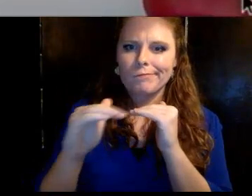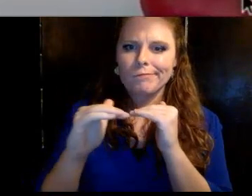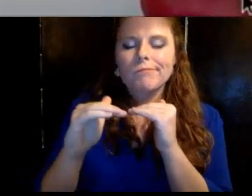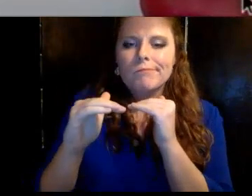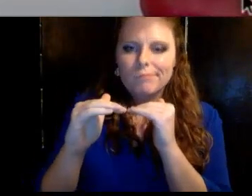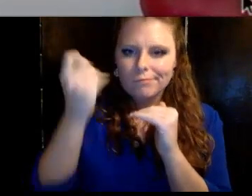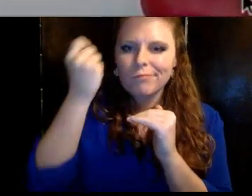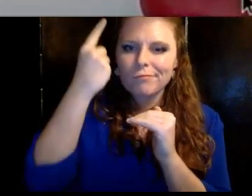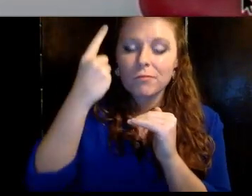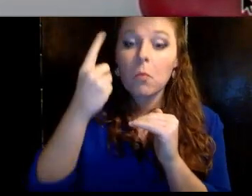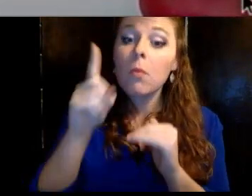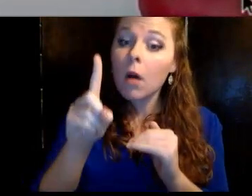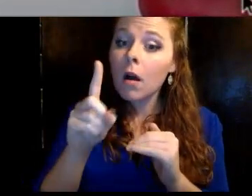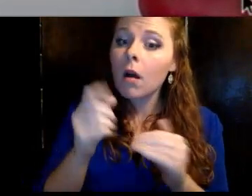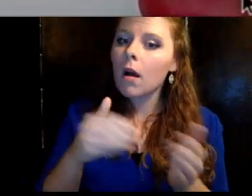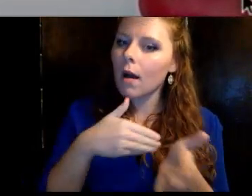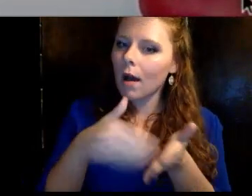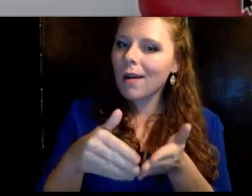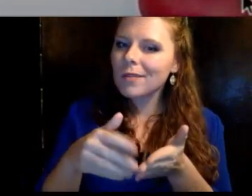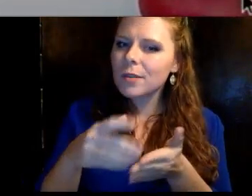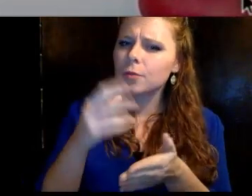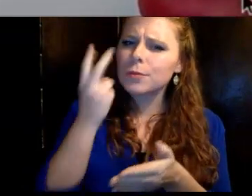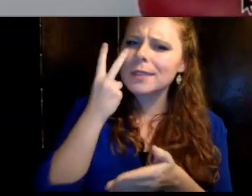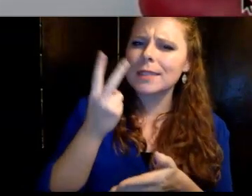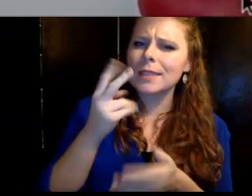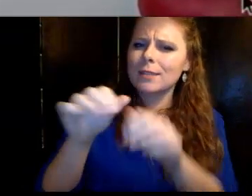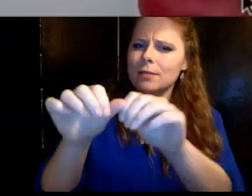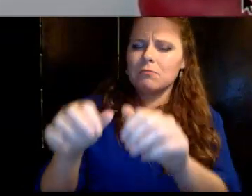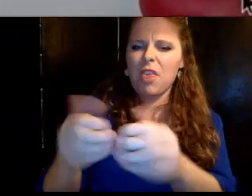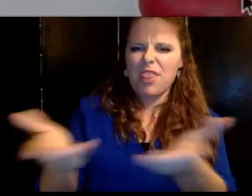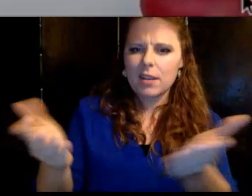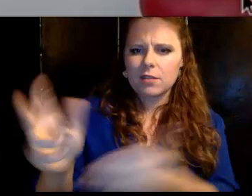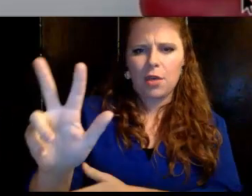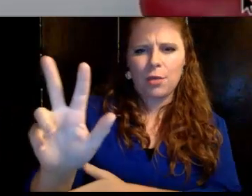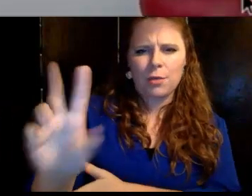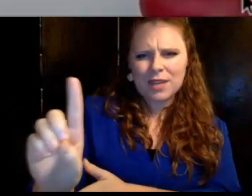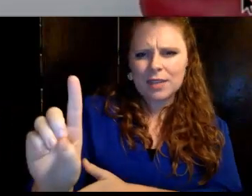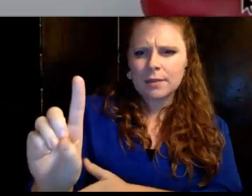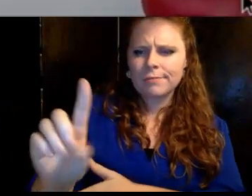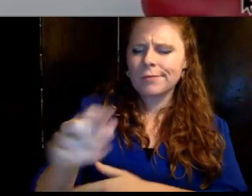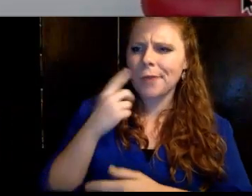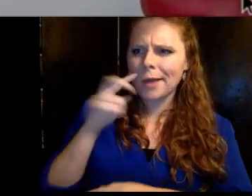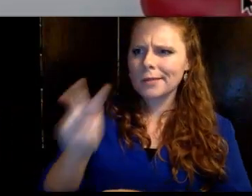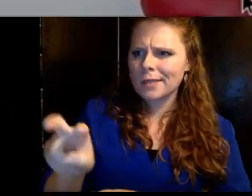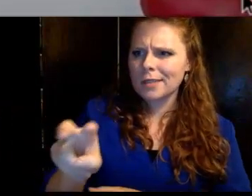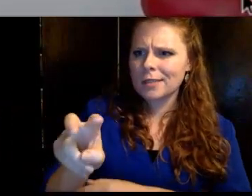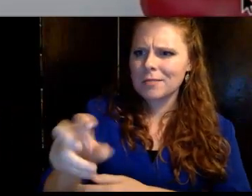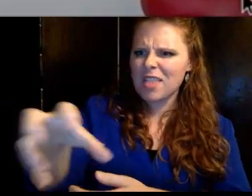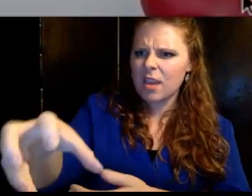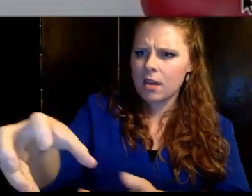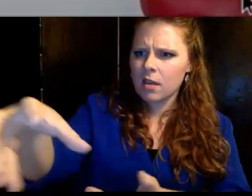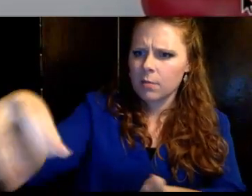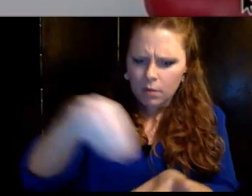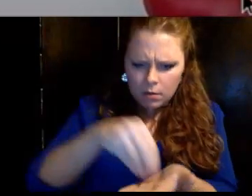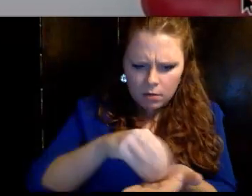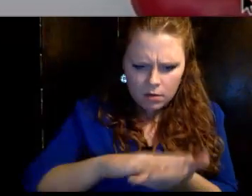that. But what we're looking at a lot of times is three-dimensional. So how do we draw something that's three-dimensional and draw it onto our